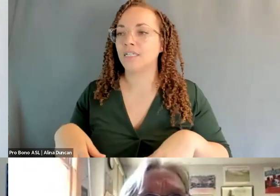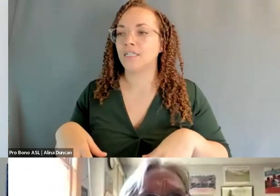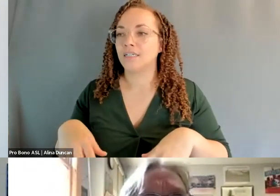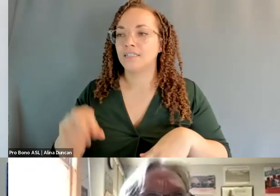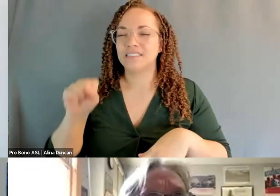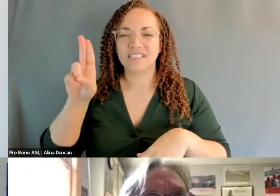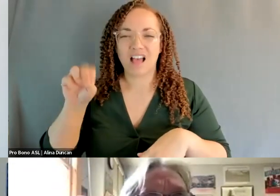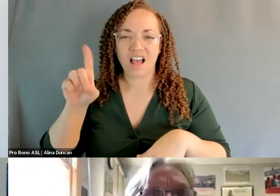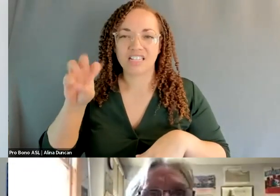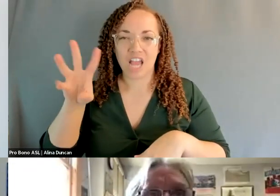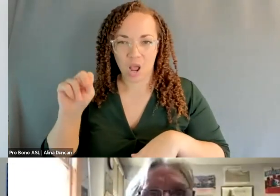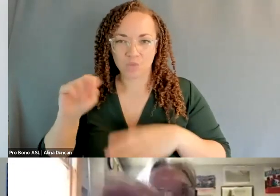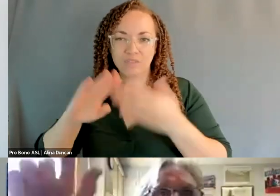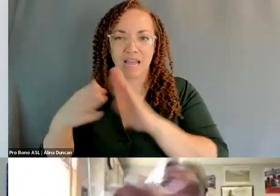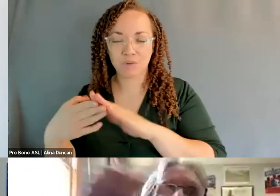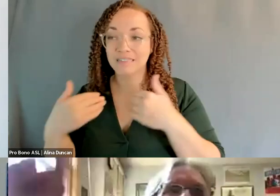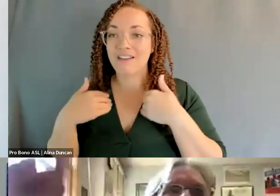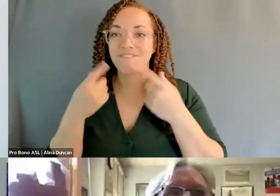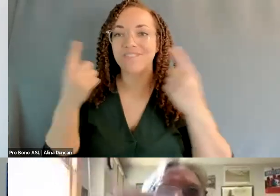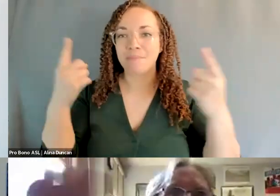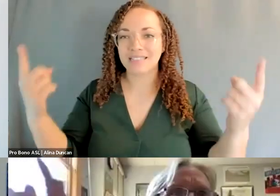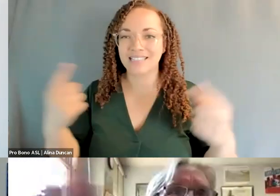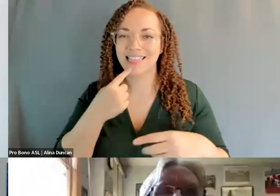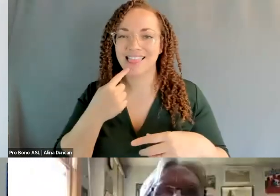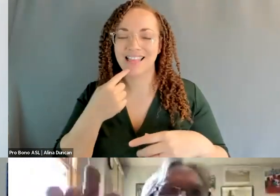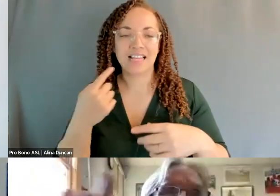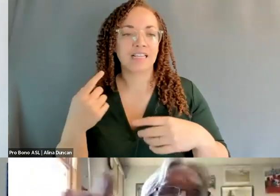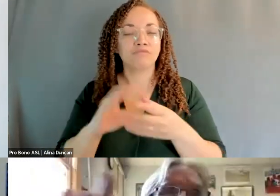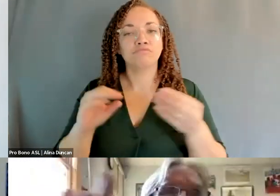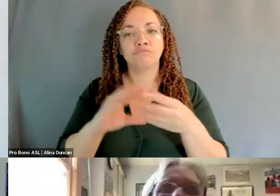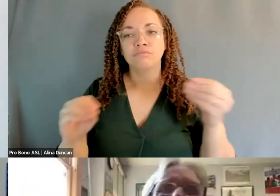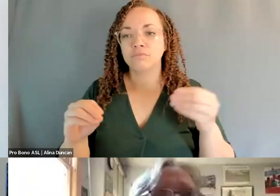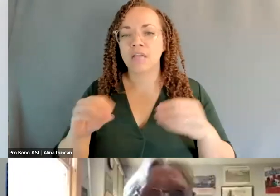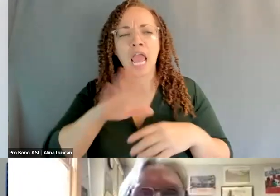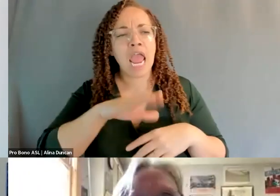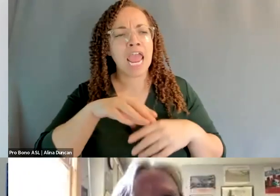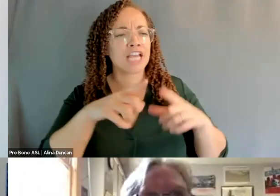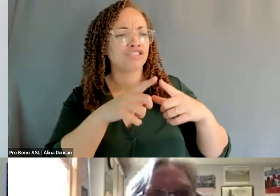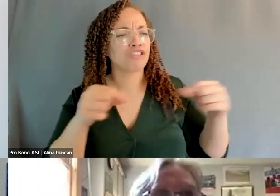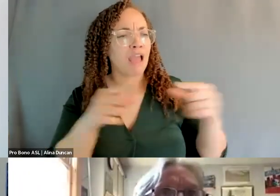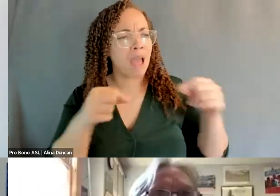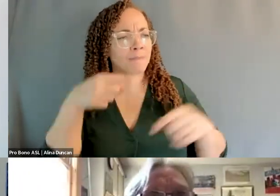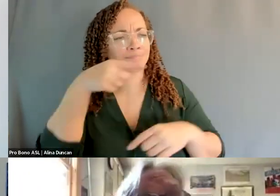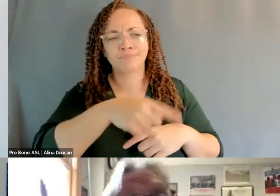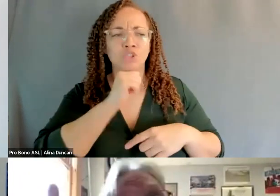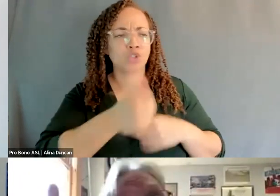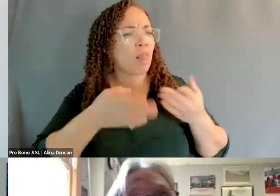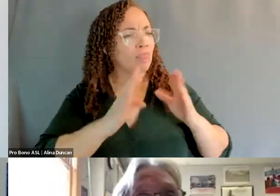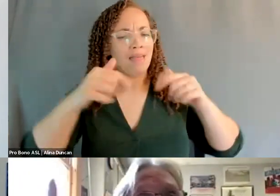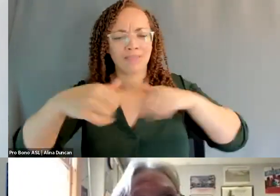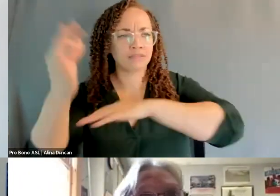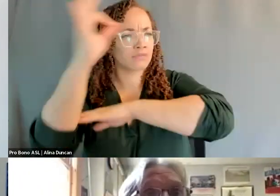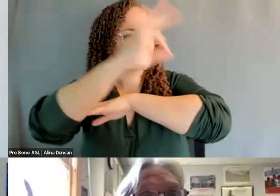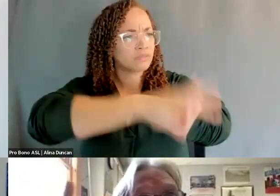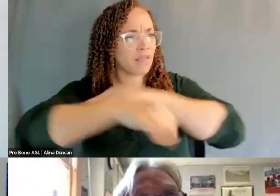the 1940s. Hey, Jap, don't let the sun set on you here. Roseville is a white man's town. That was